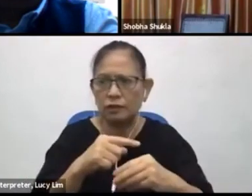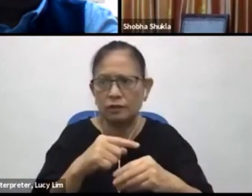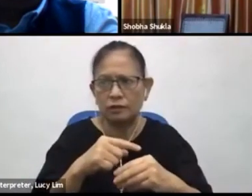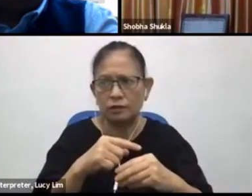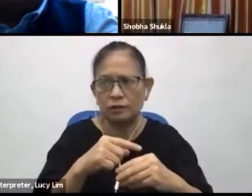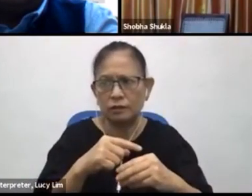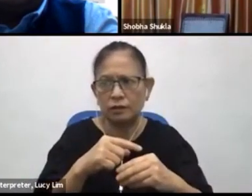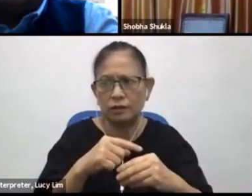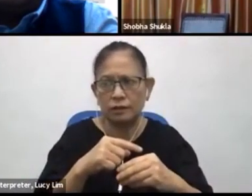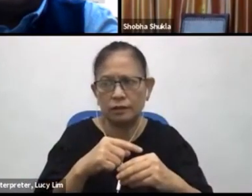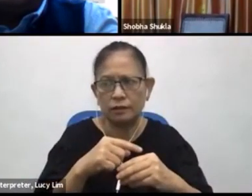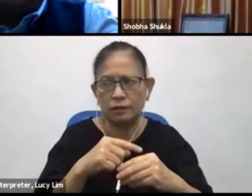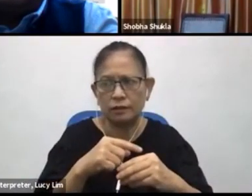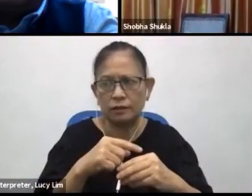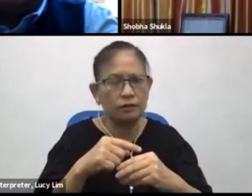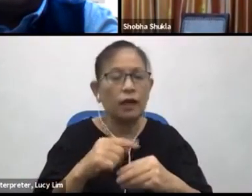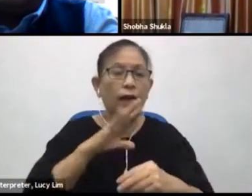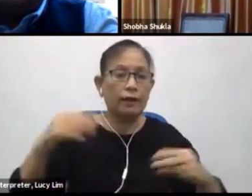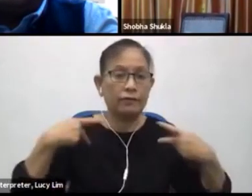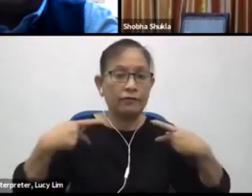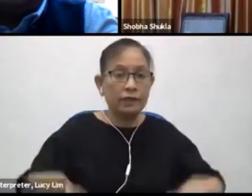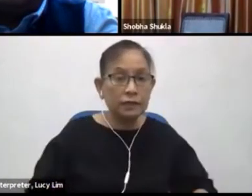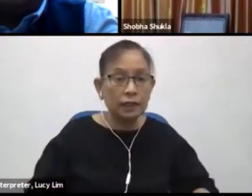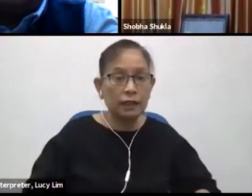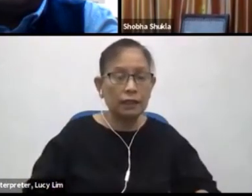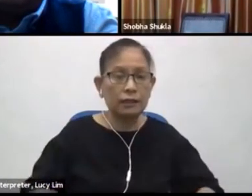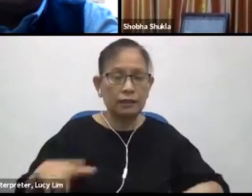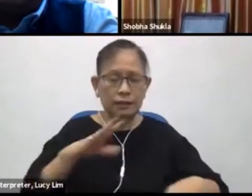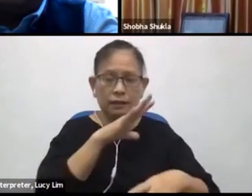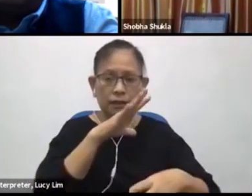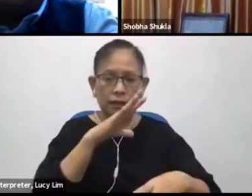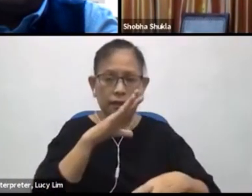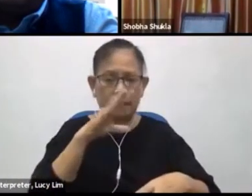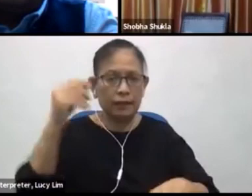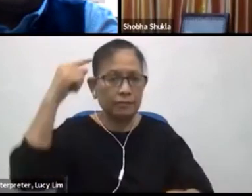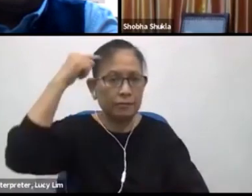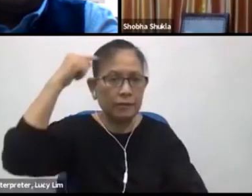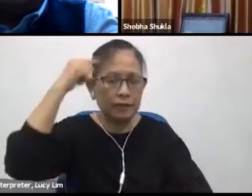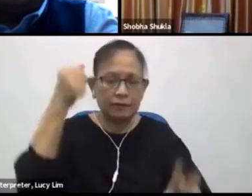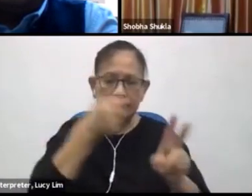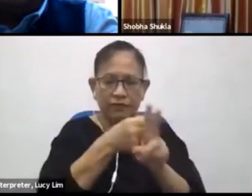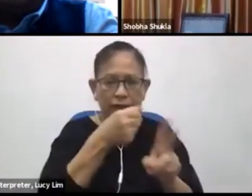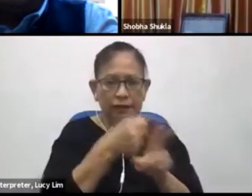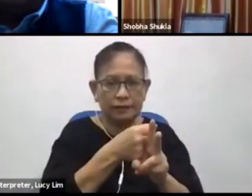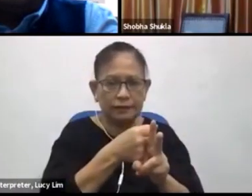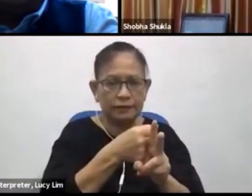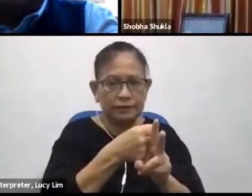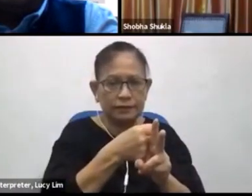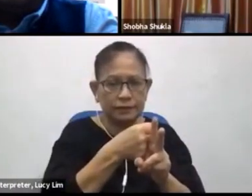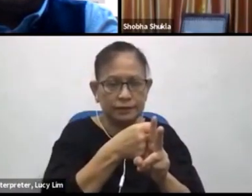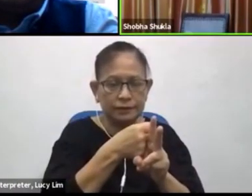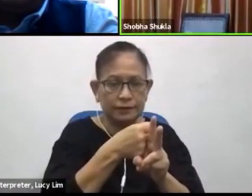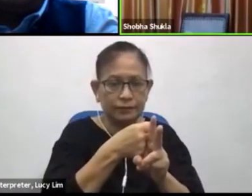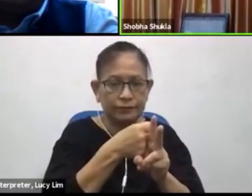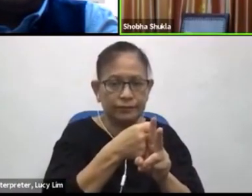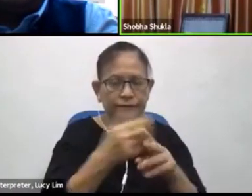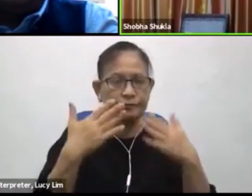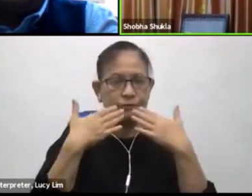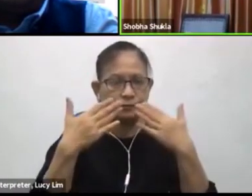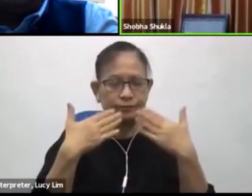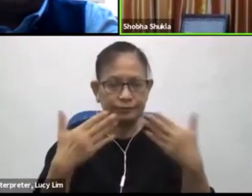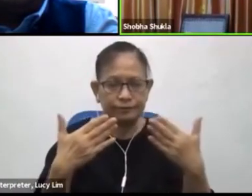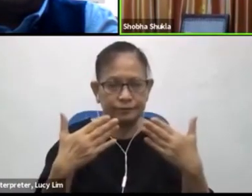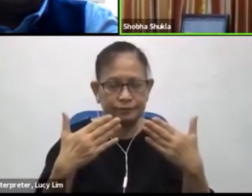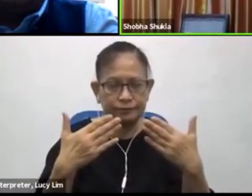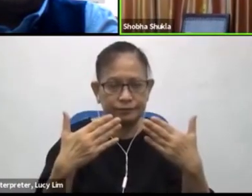violence, physical as well as psychological and mental violence during pregnancy. There are reasons. Okay, thank you. Yeah. So can